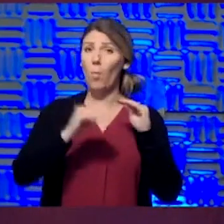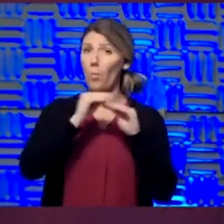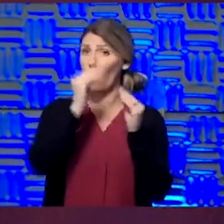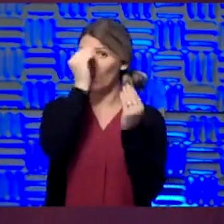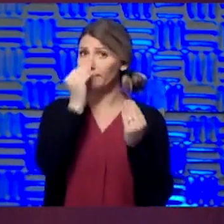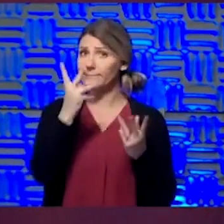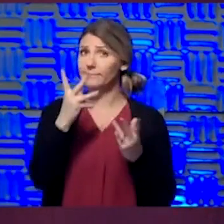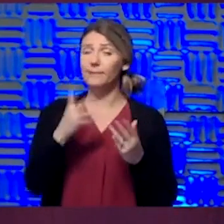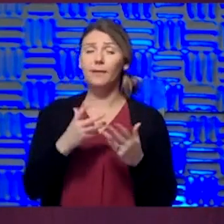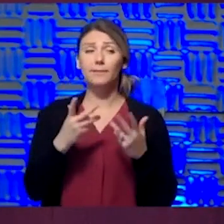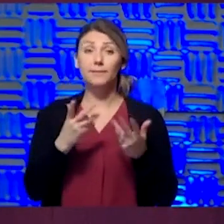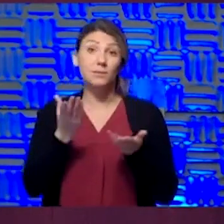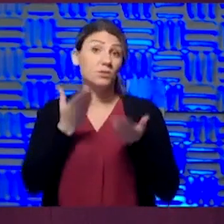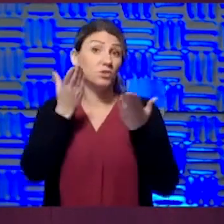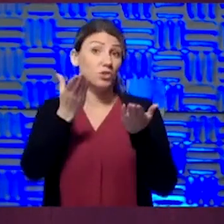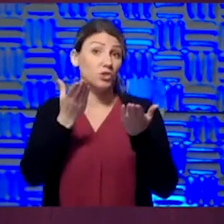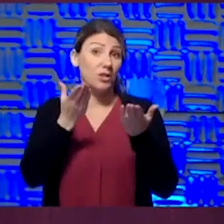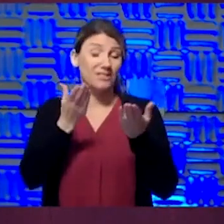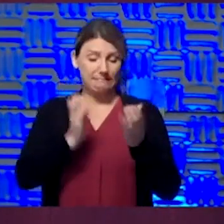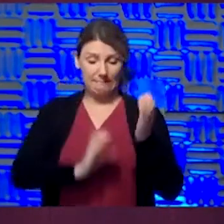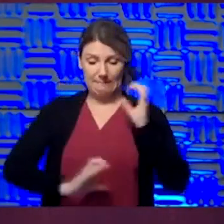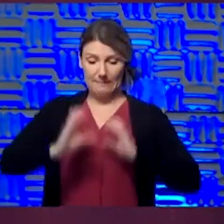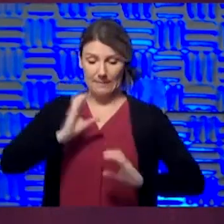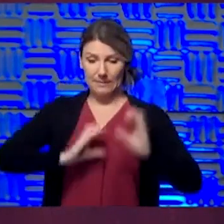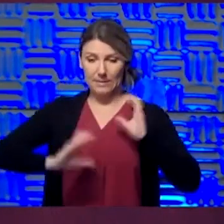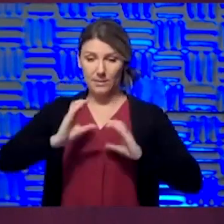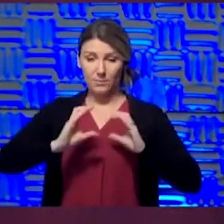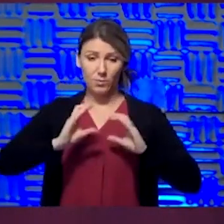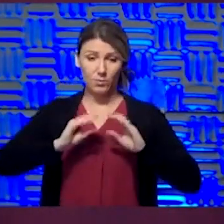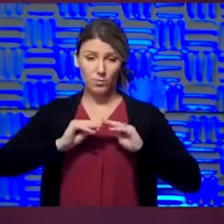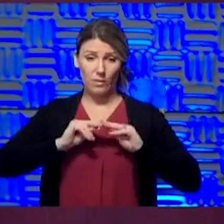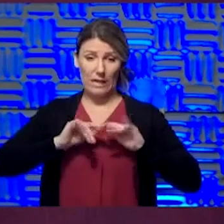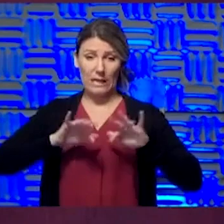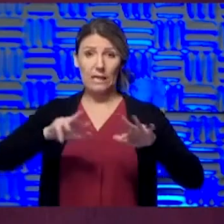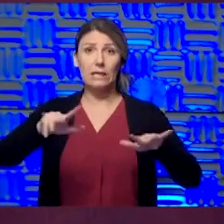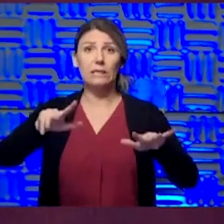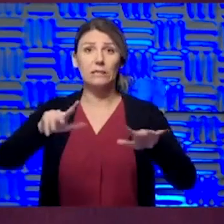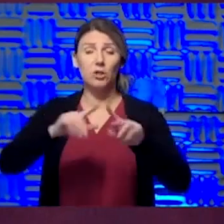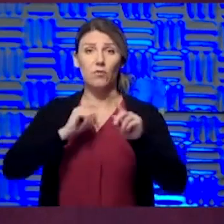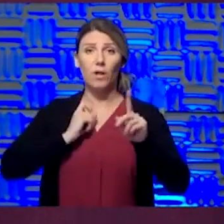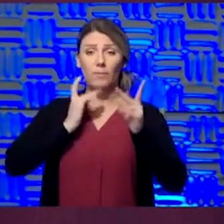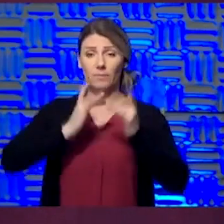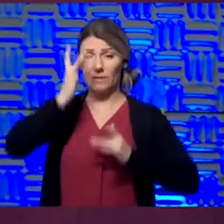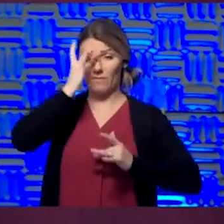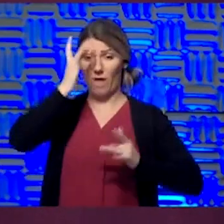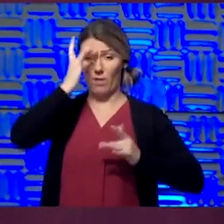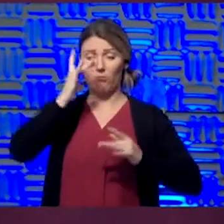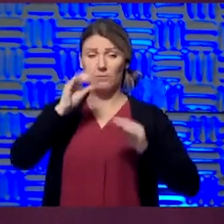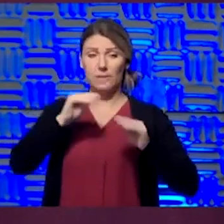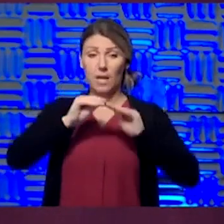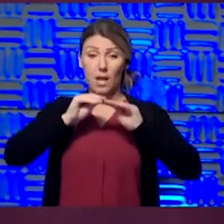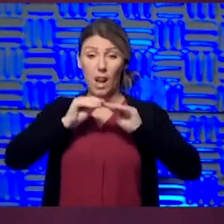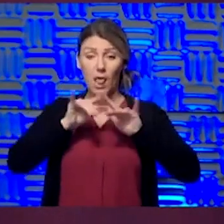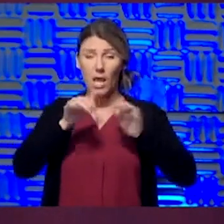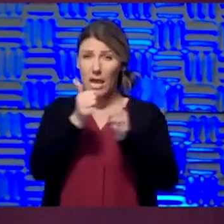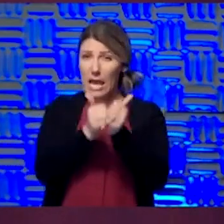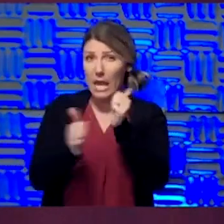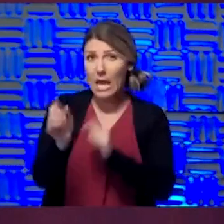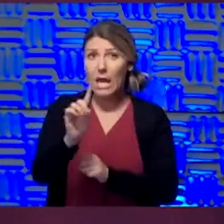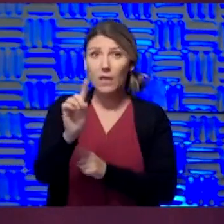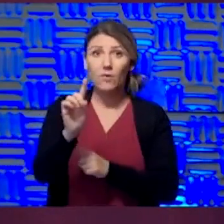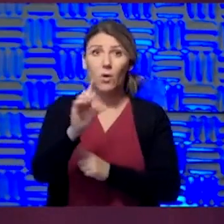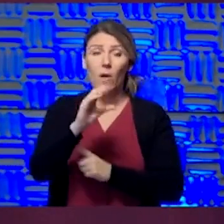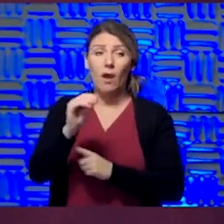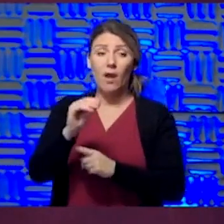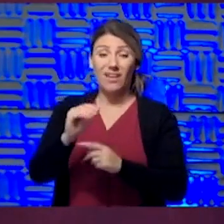suggest that these chemicals that are released as a reaction to the virus can go everywhere and cause a diffuse